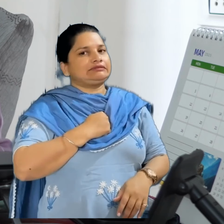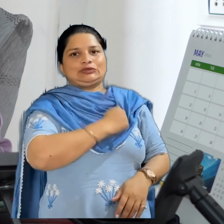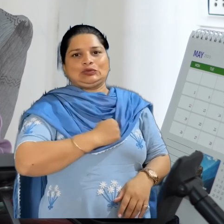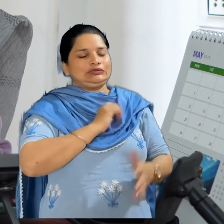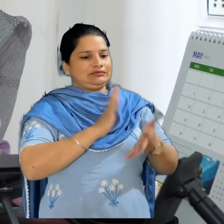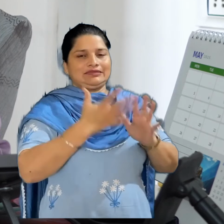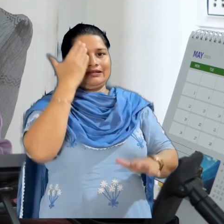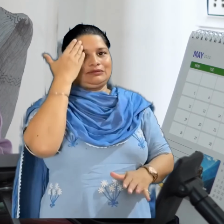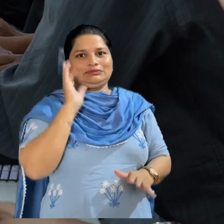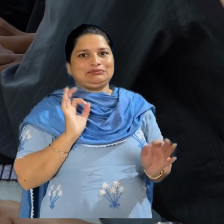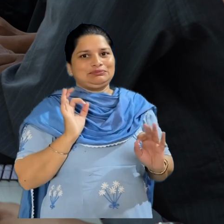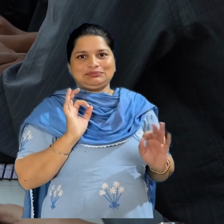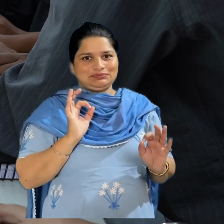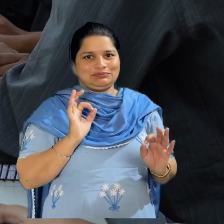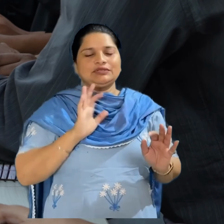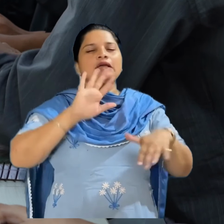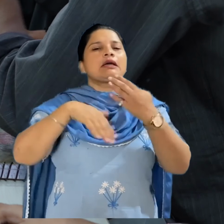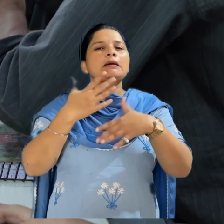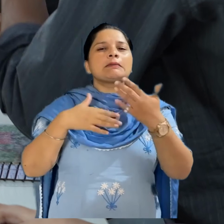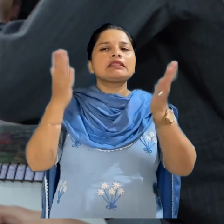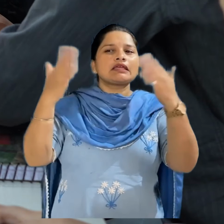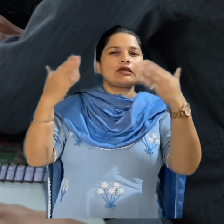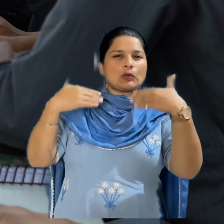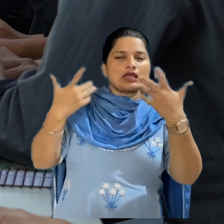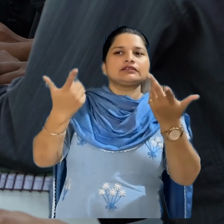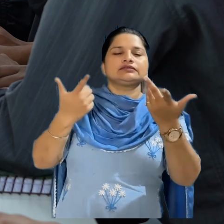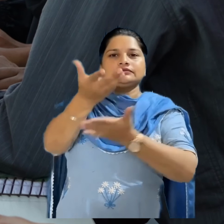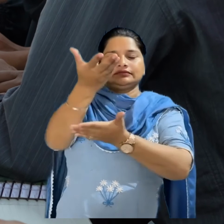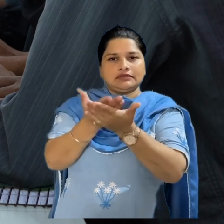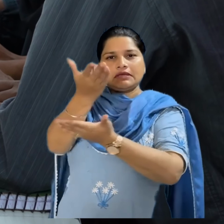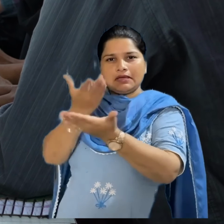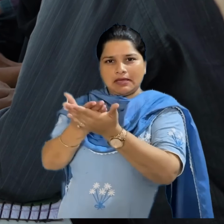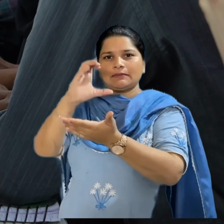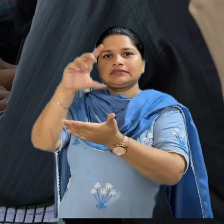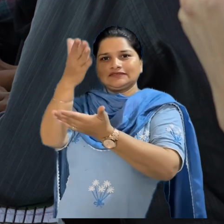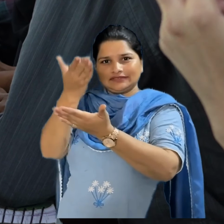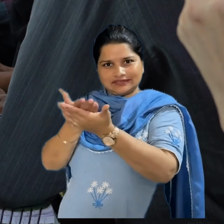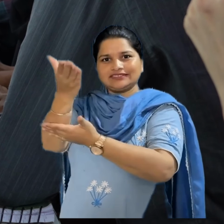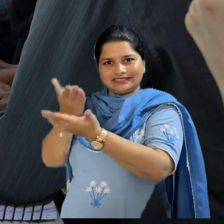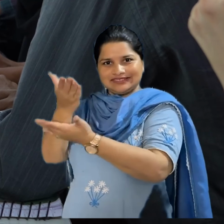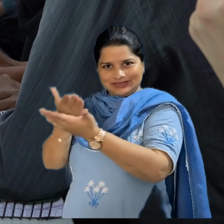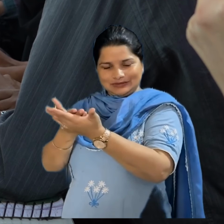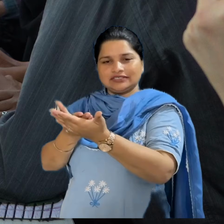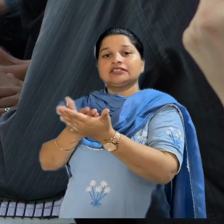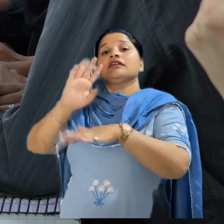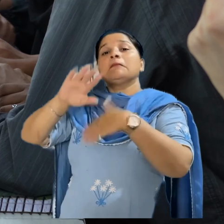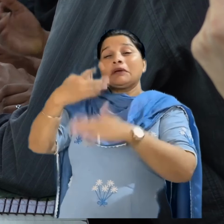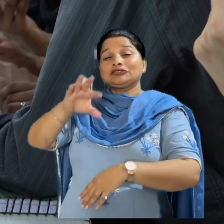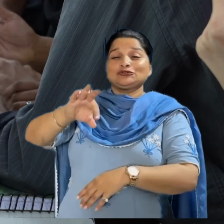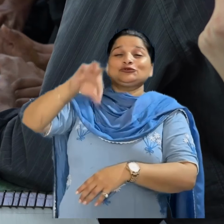It'll look bad on our life resume, on our resumes. So I picked out my deaf